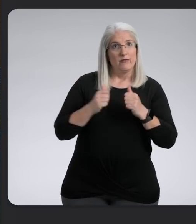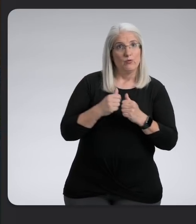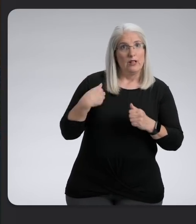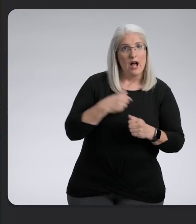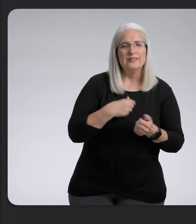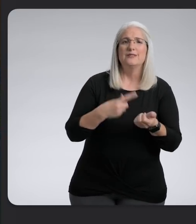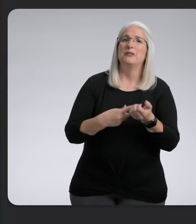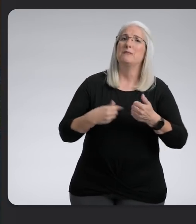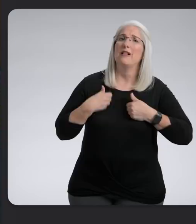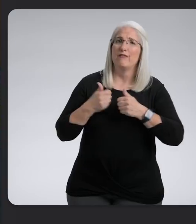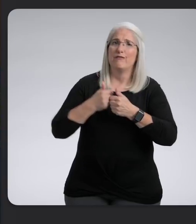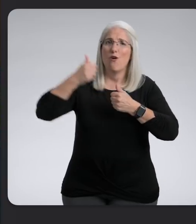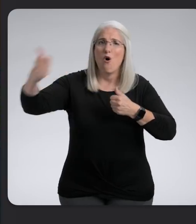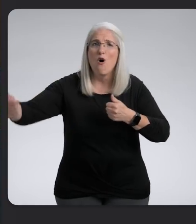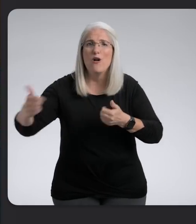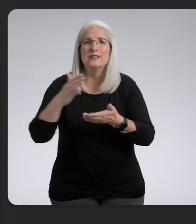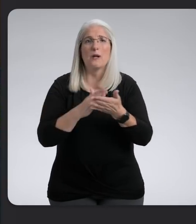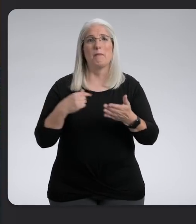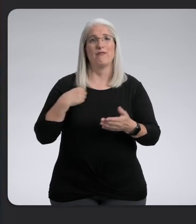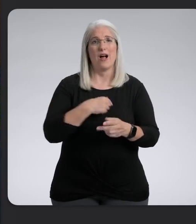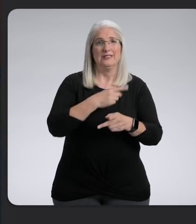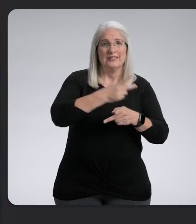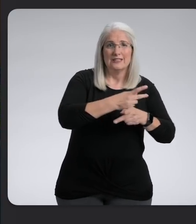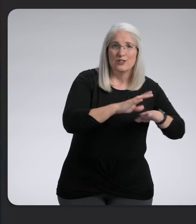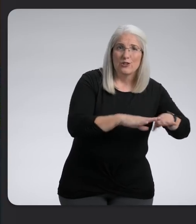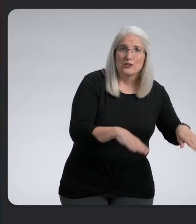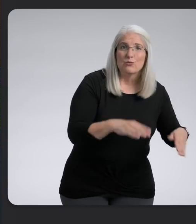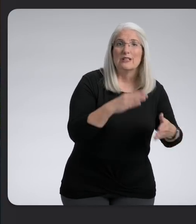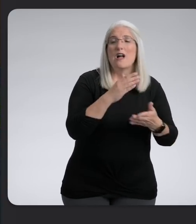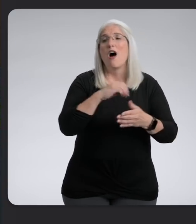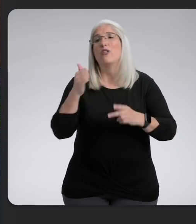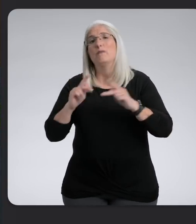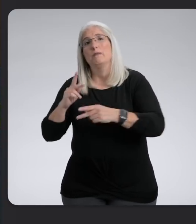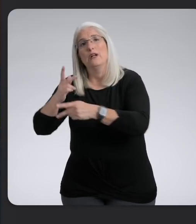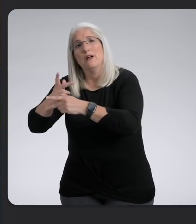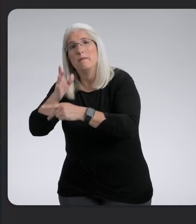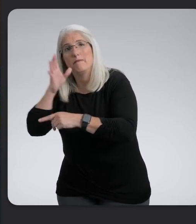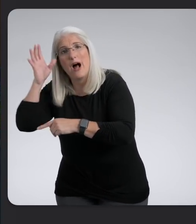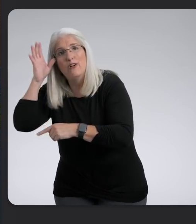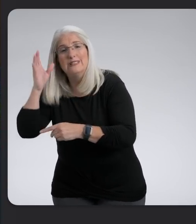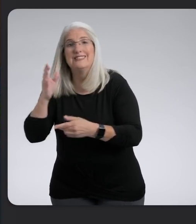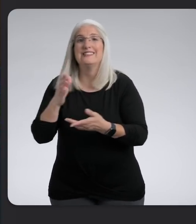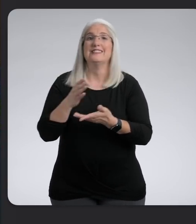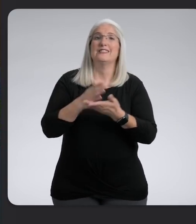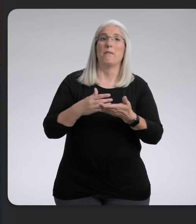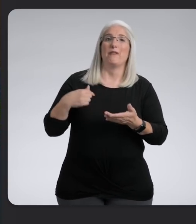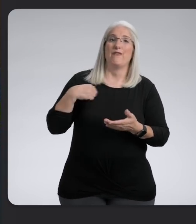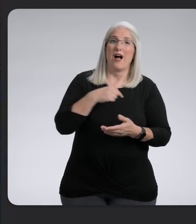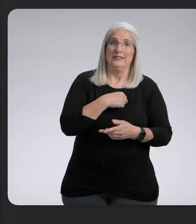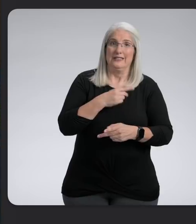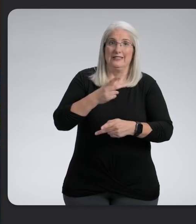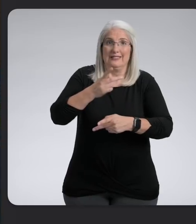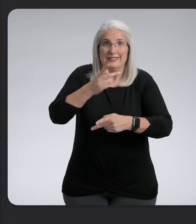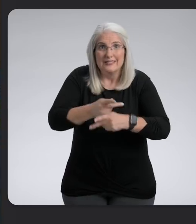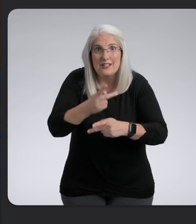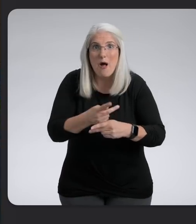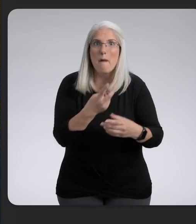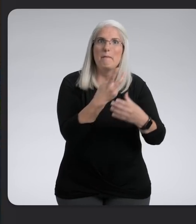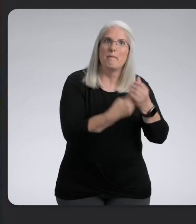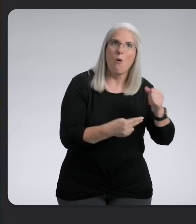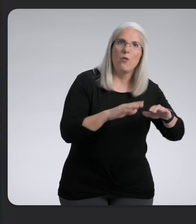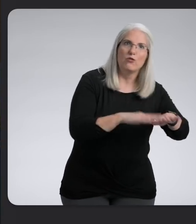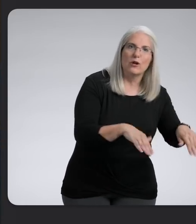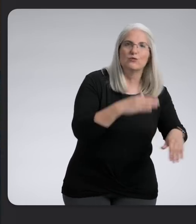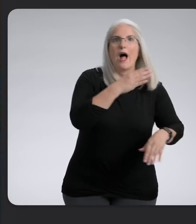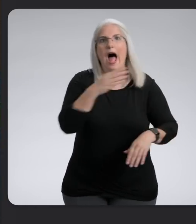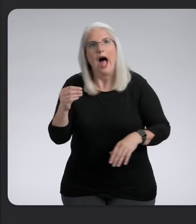of us, that means taking care of our kids, and for others, it's our aging parents. And for many of us, it's actually taking care of both, generations